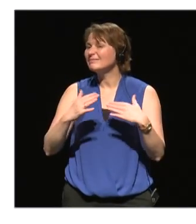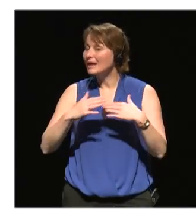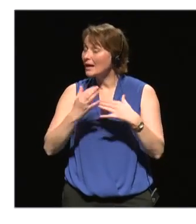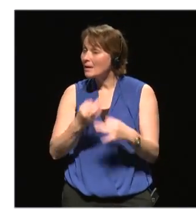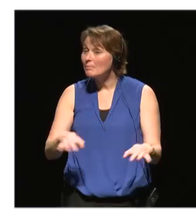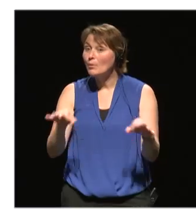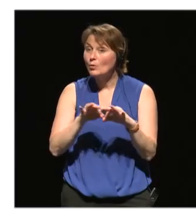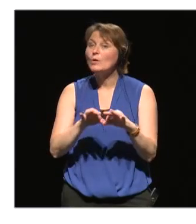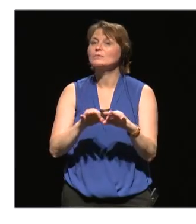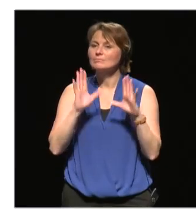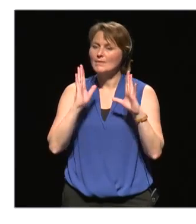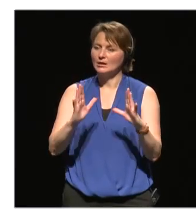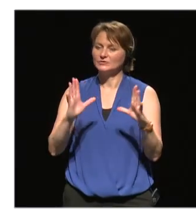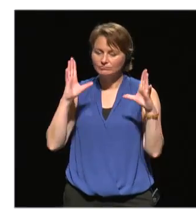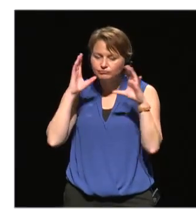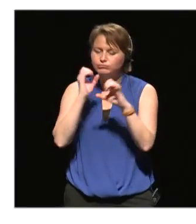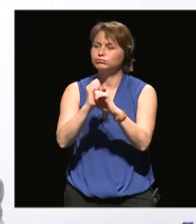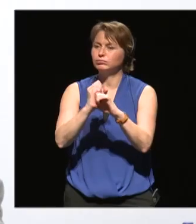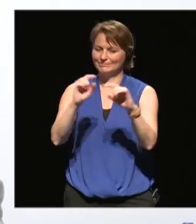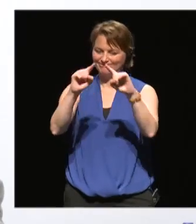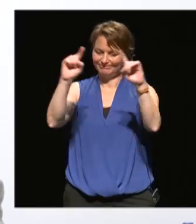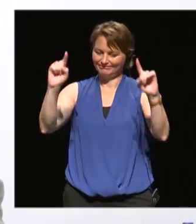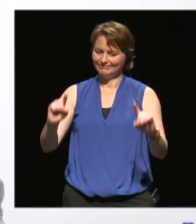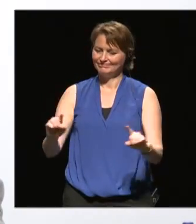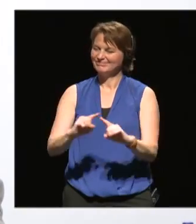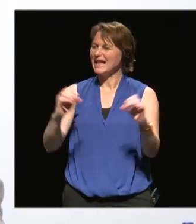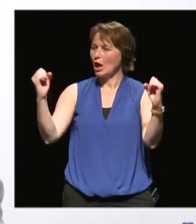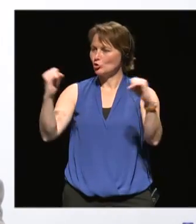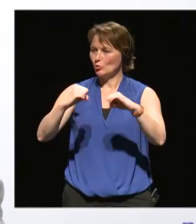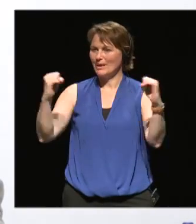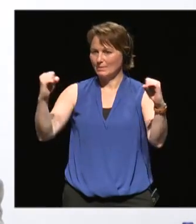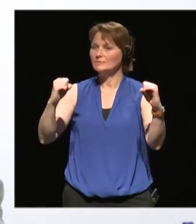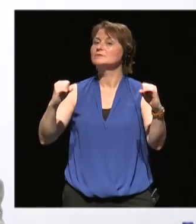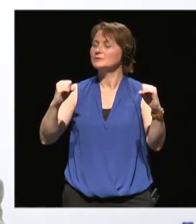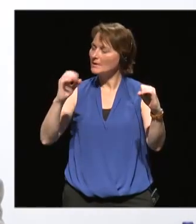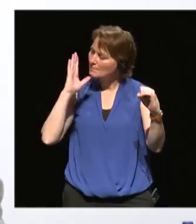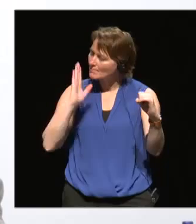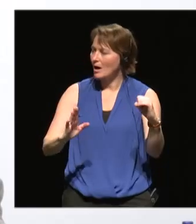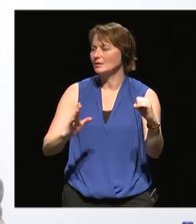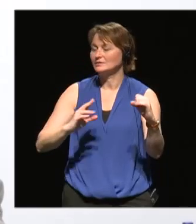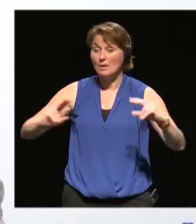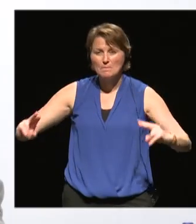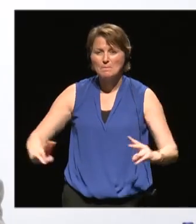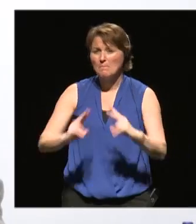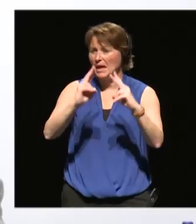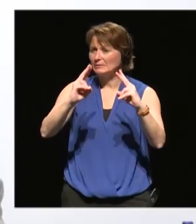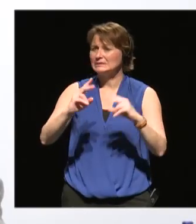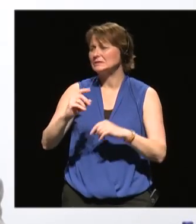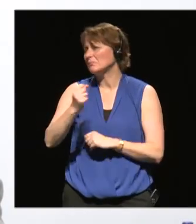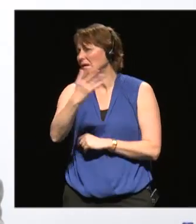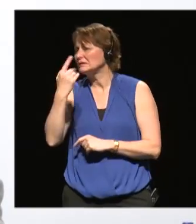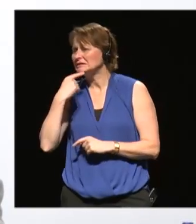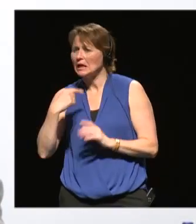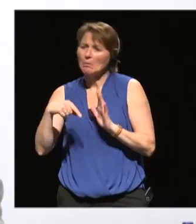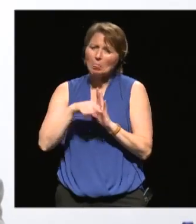on the agreement. We absolutely must get an ambitious agreement in Paris. In spite of everything that's been said